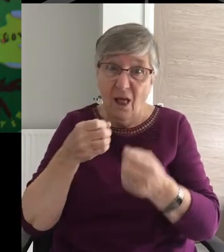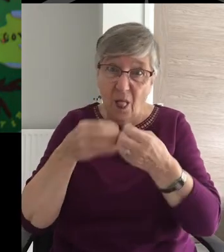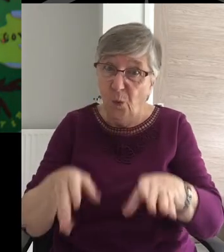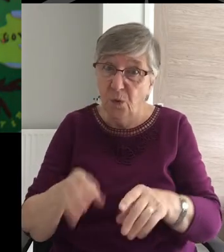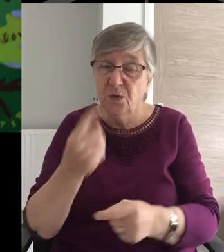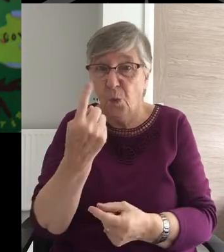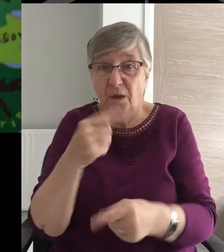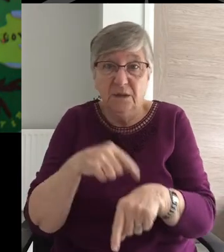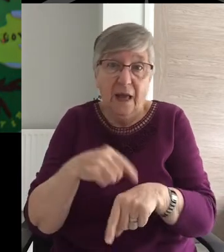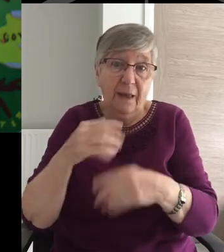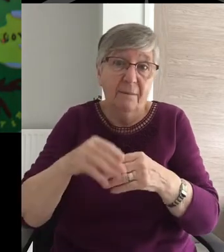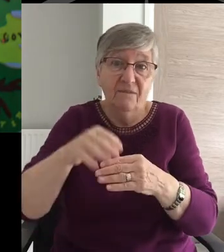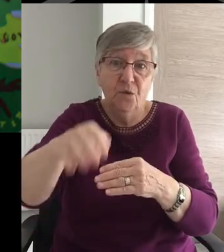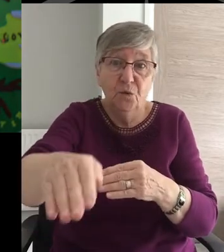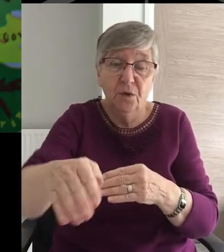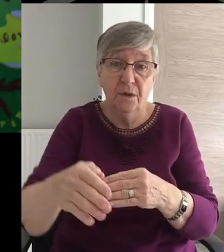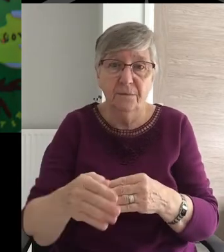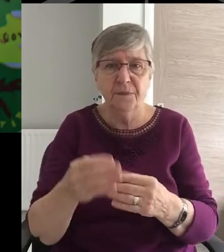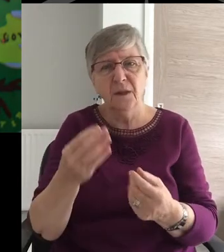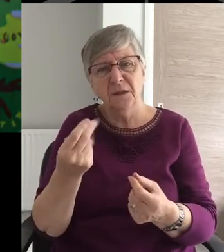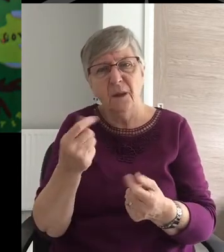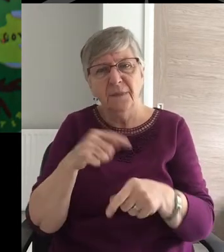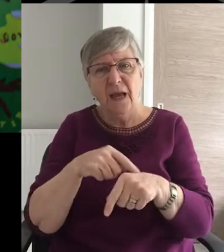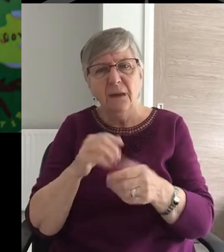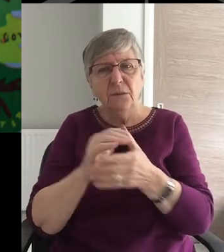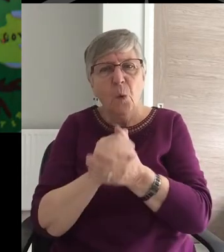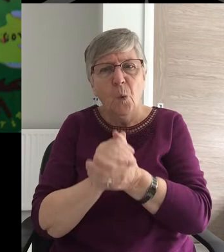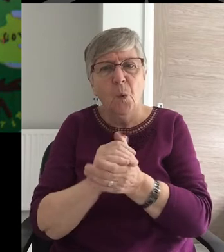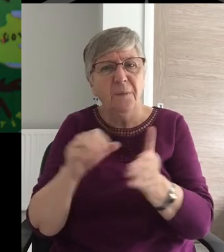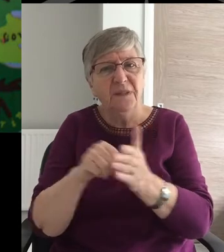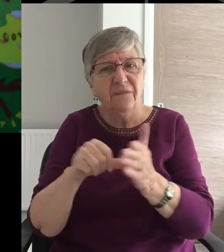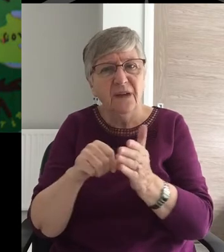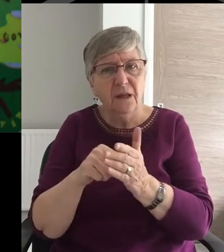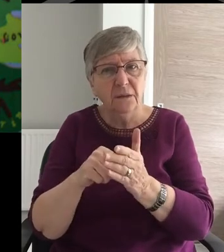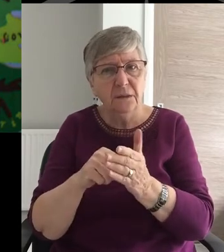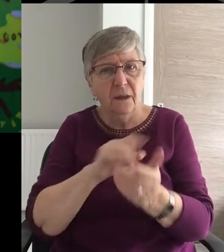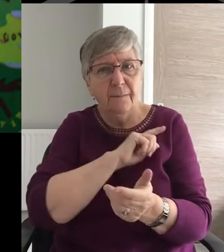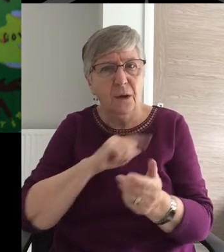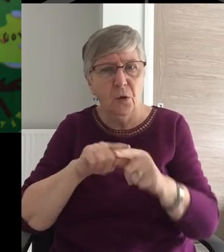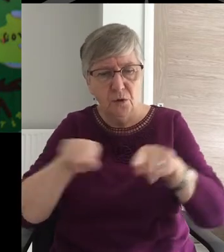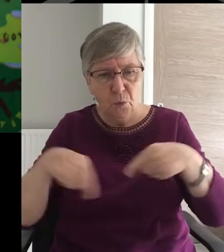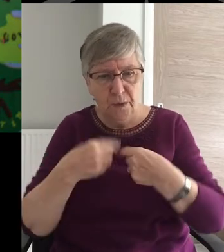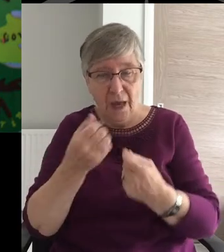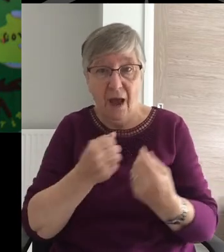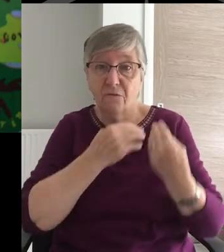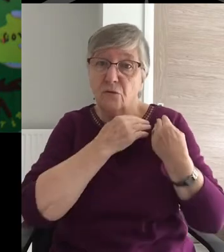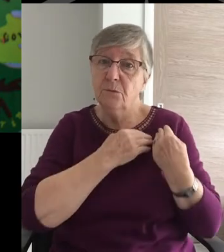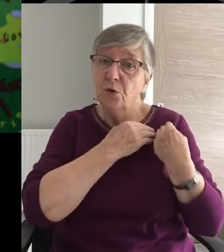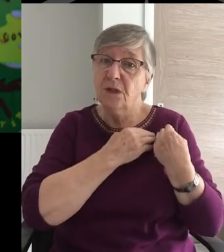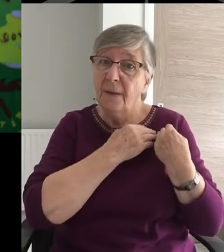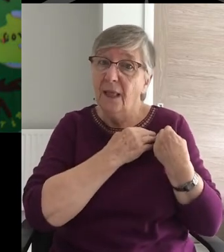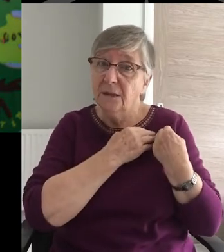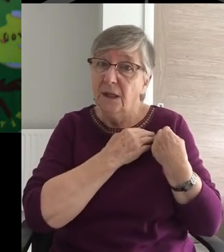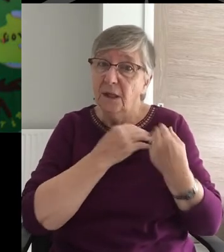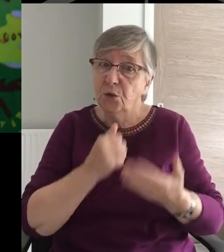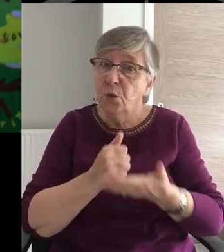Sometimes hope's a bit harder for us, and because there's a responsibility on us to contribute to work towards the